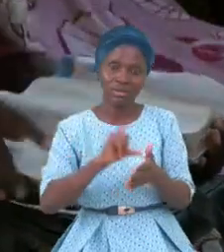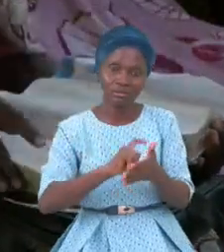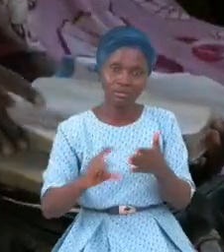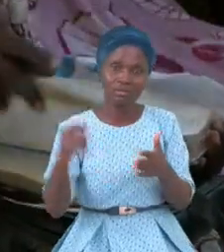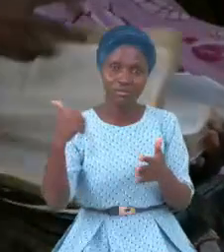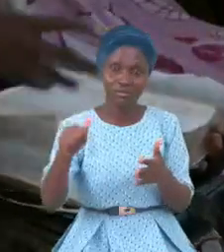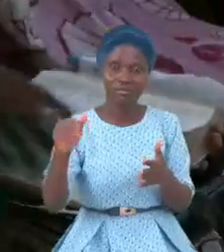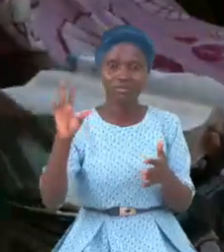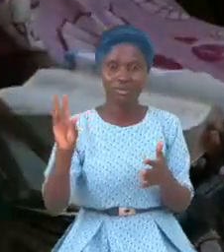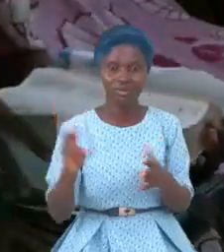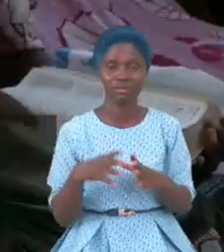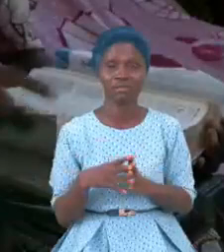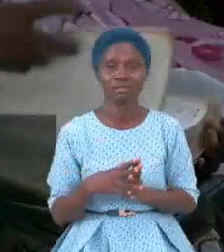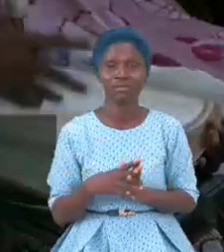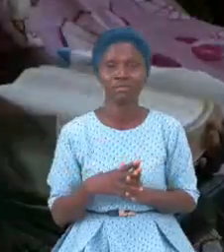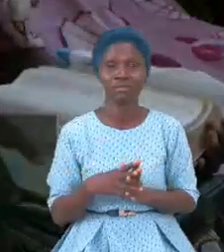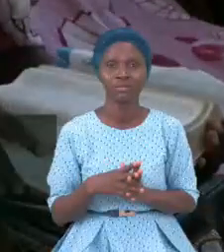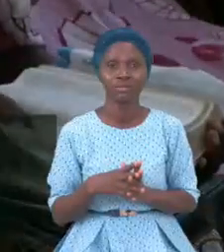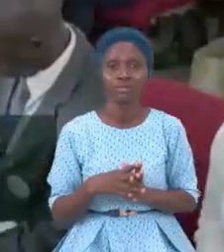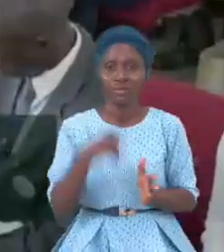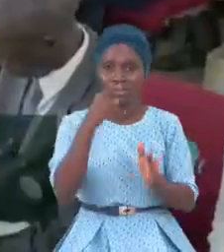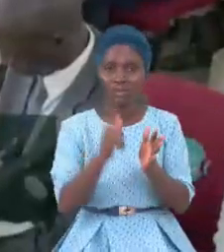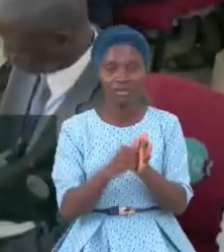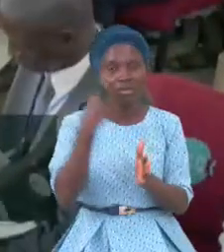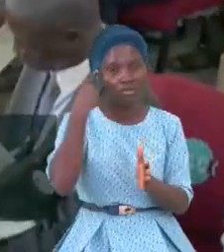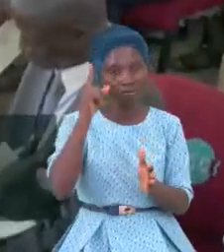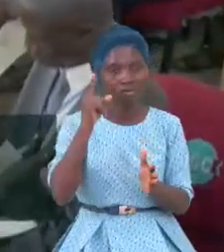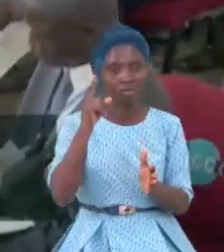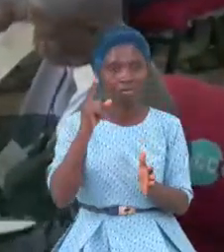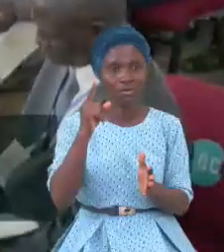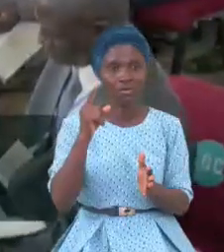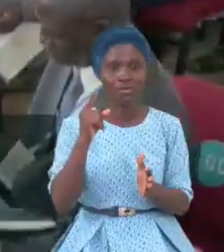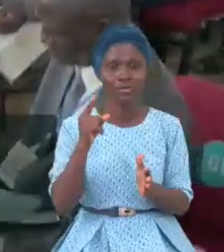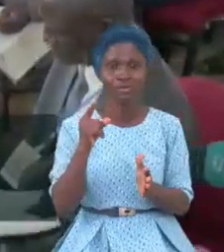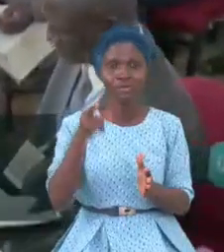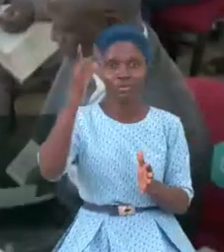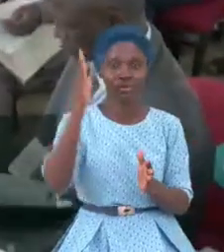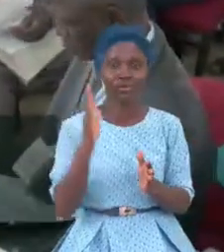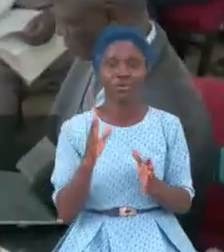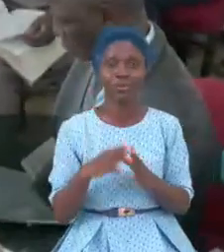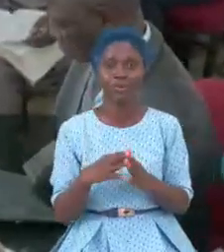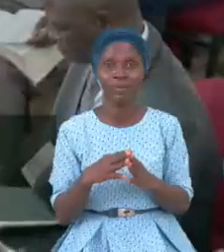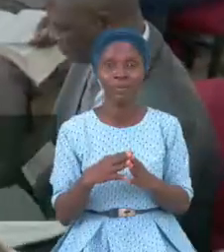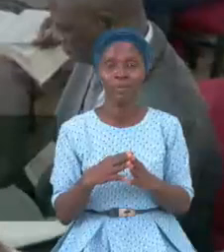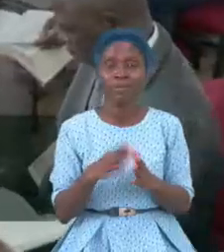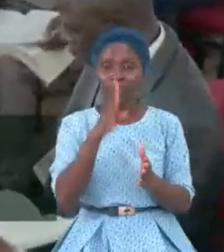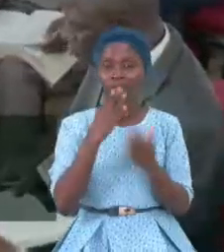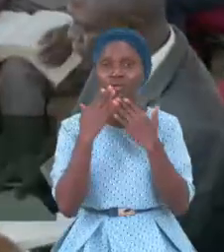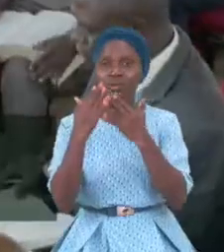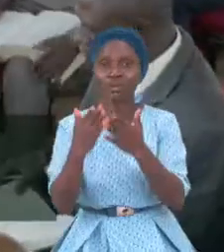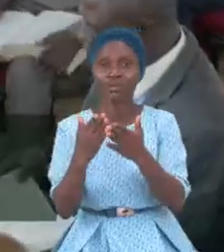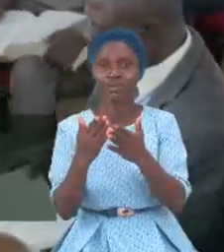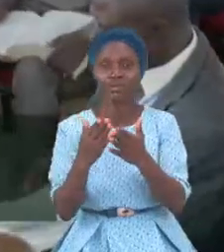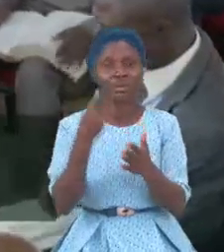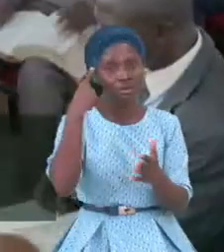chapter 6, reading from verse 17, it says, but God be thanked for the believer, God be thanked for the convert, God